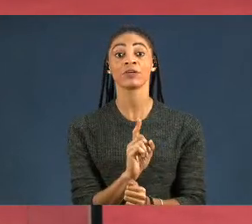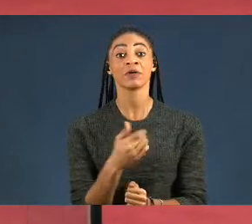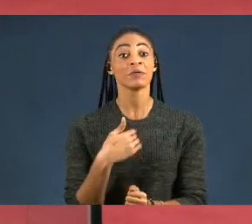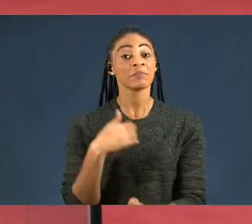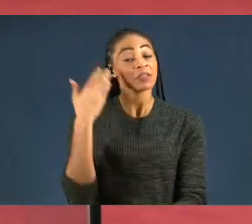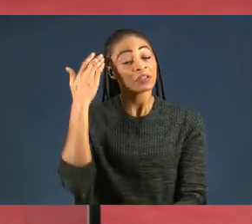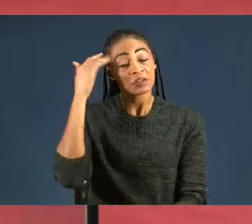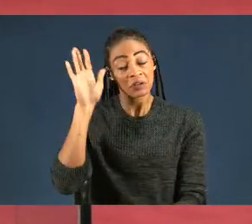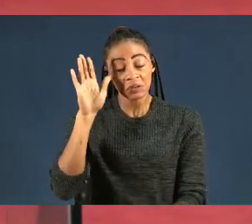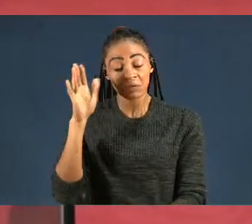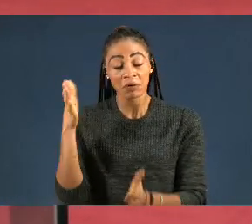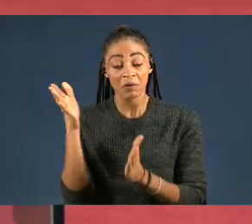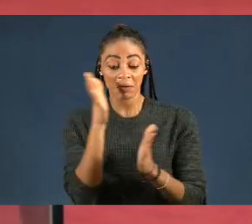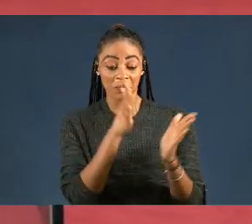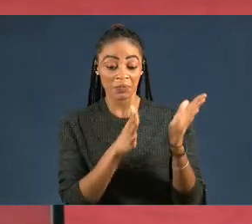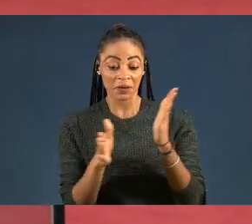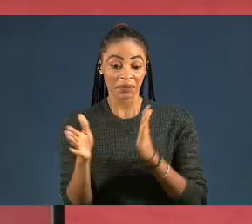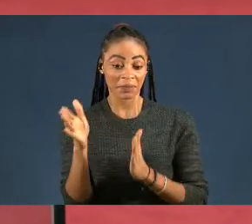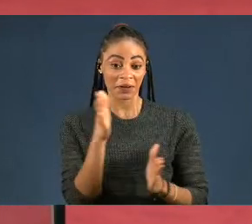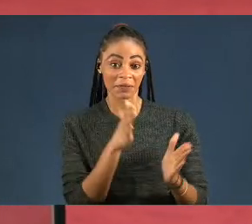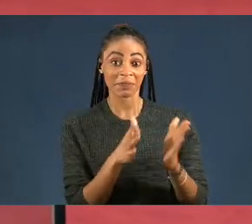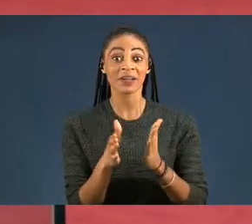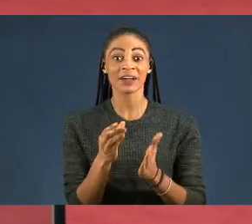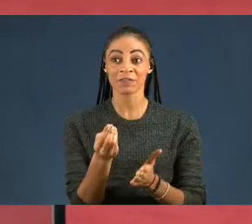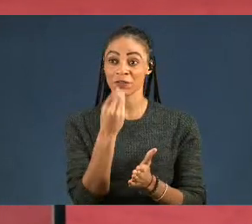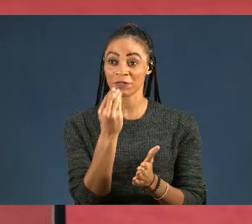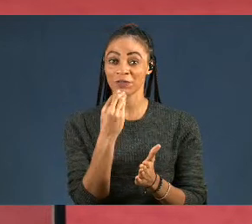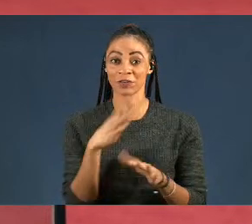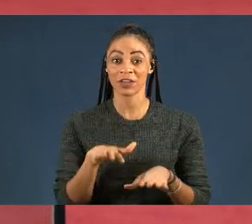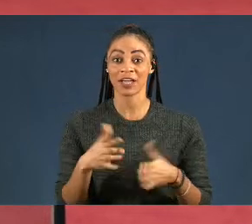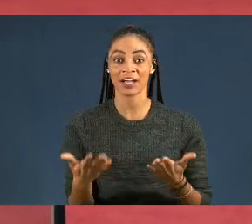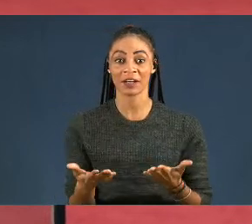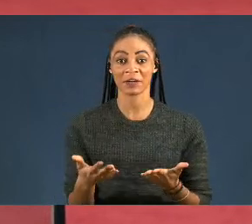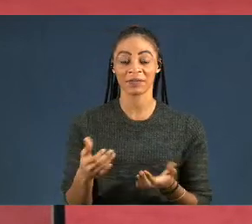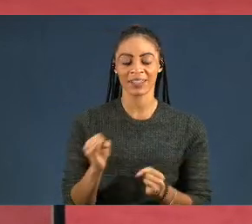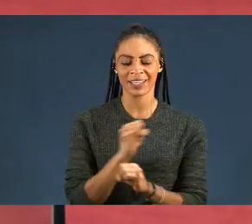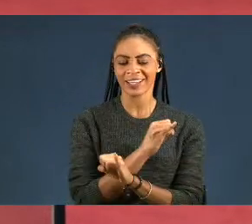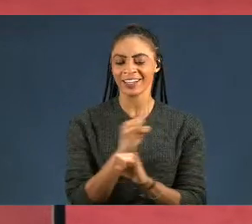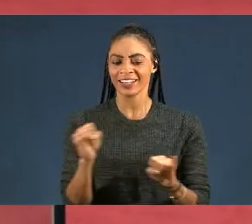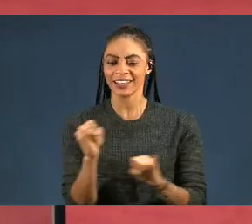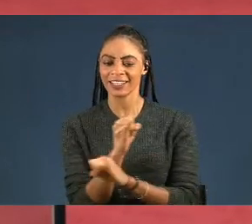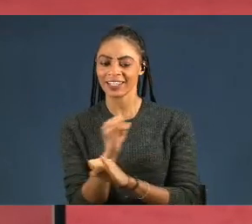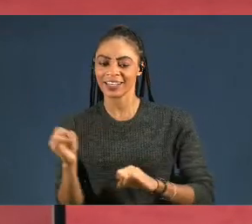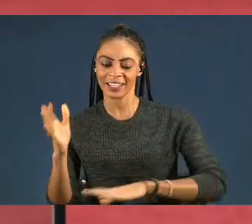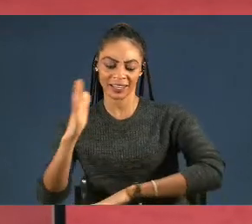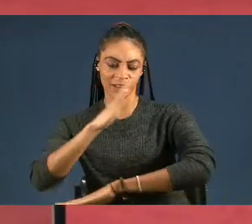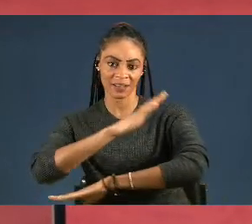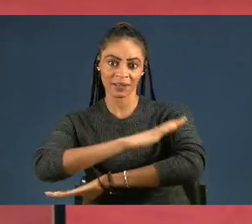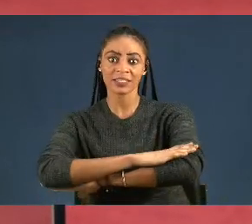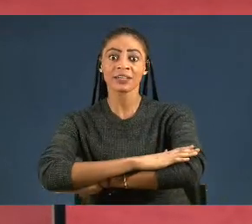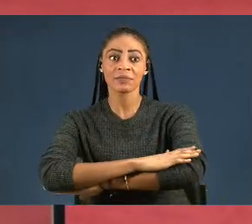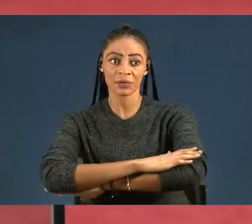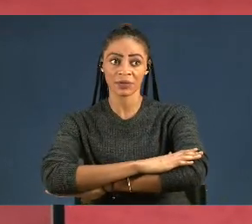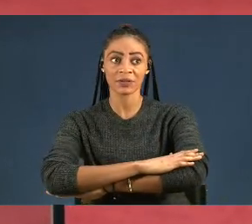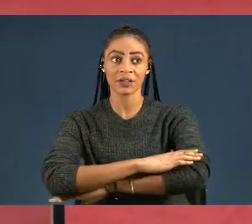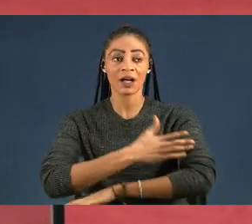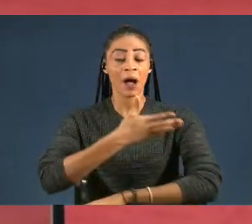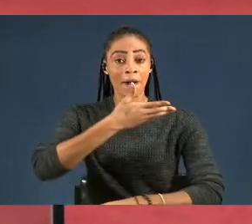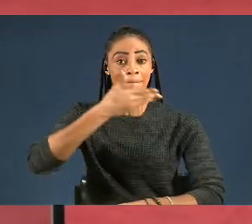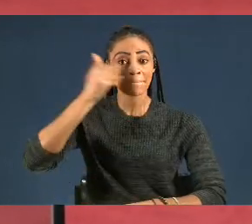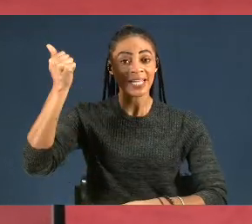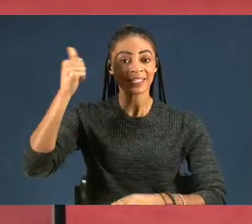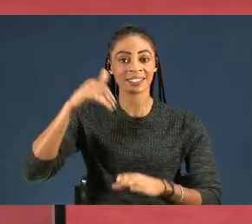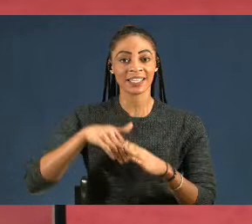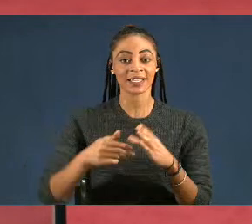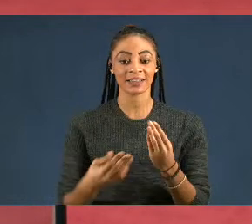I don't know. We would wash the walls, wash the tables. Everything would be clean. And the best would be in the